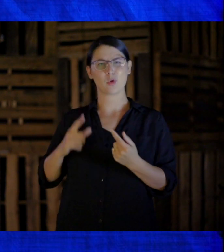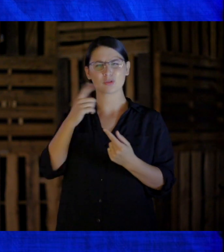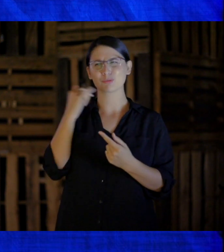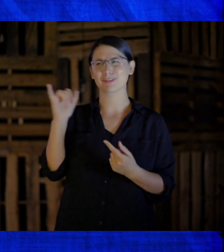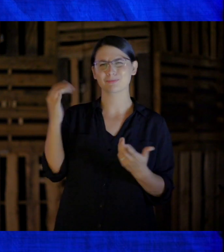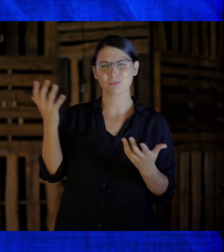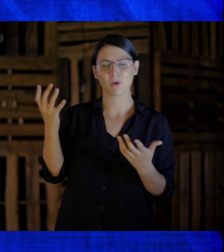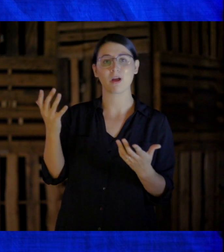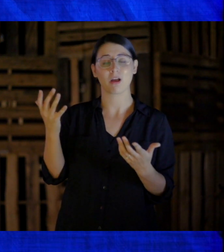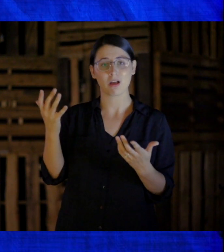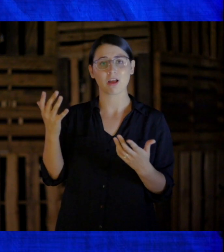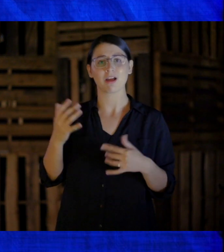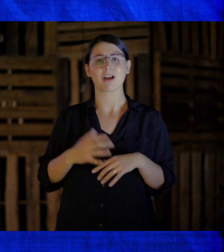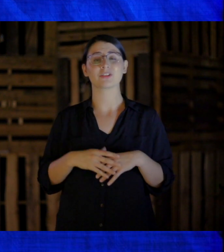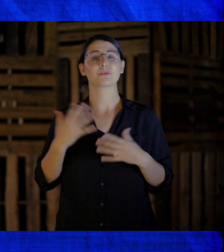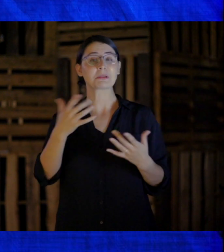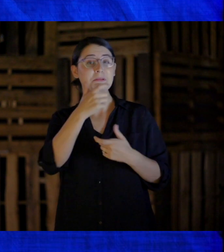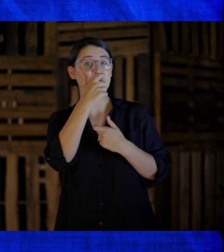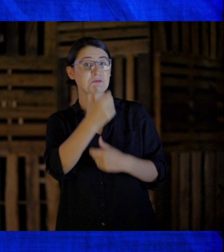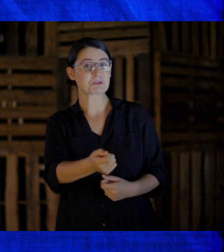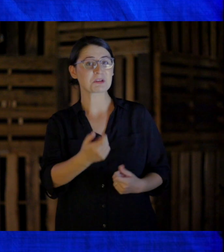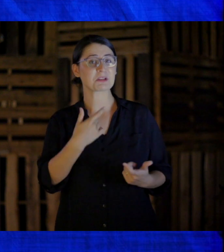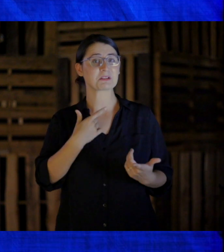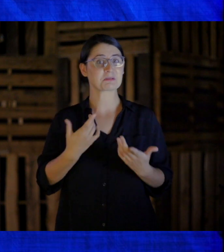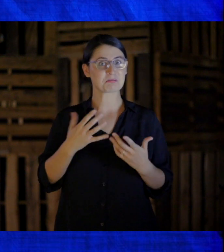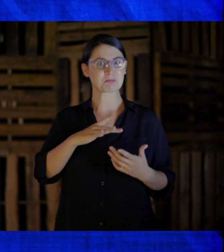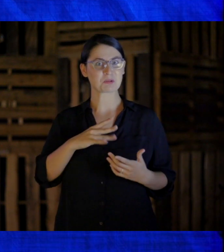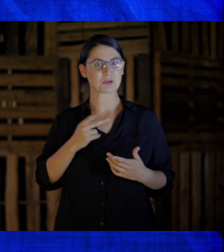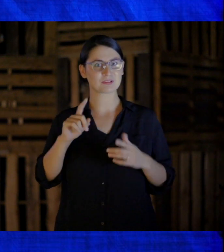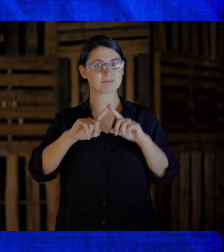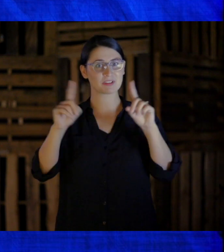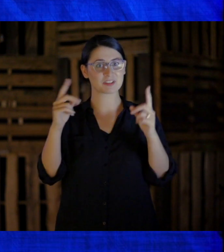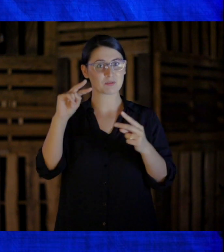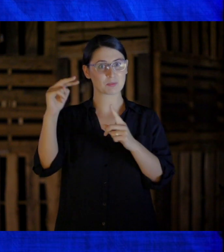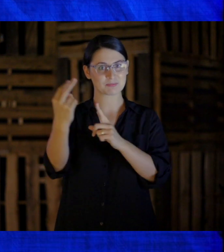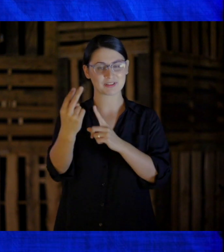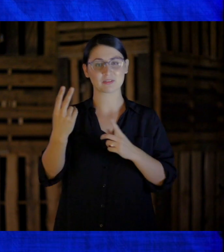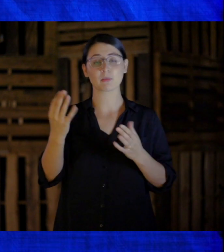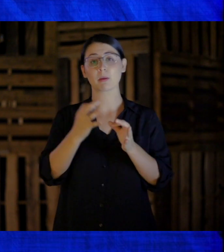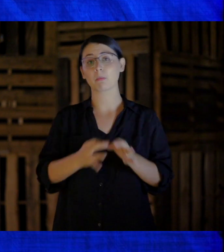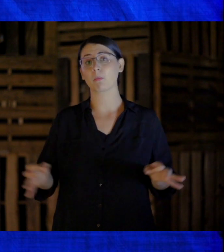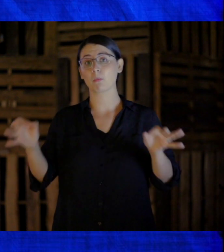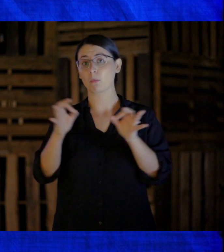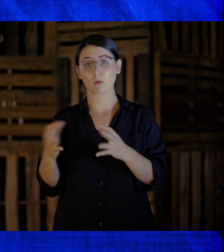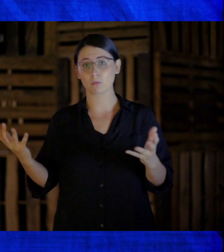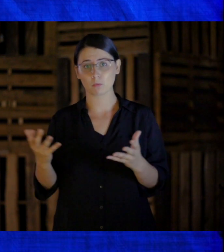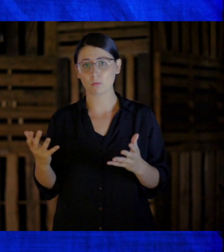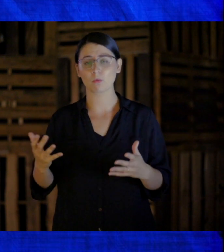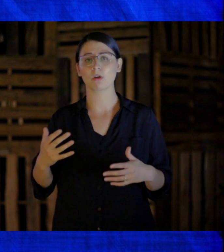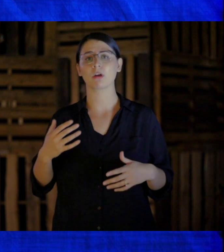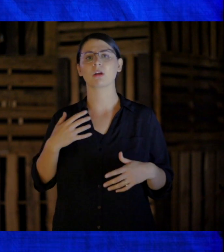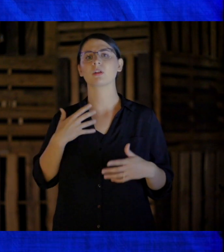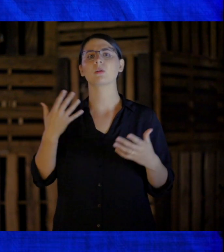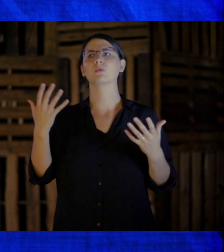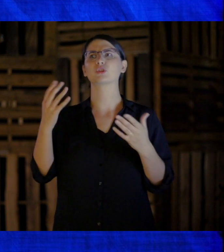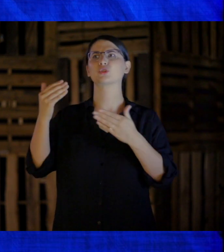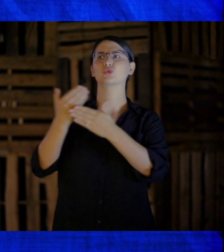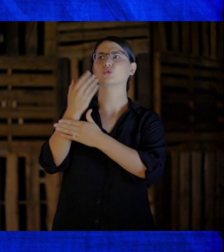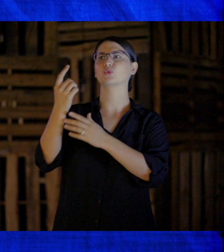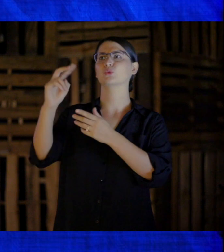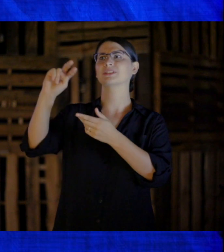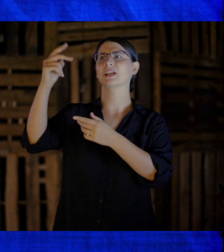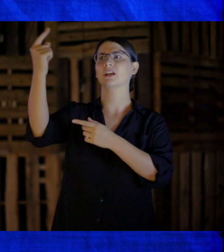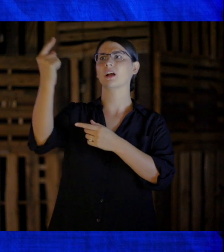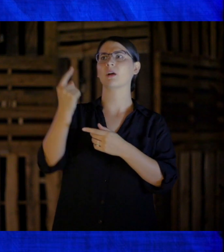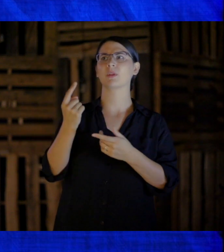that's always interesting. That's always good to hear different viewpoints, but also more importantly, to find out what does our view of the second coming have to do with